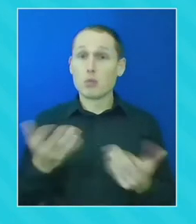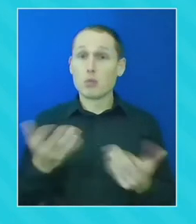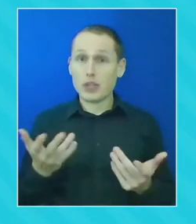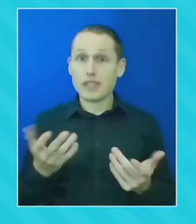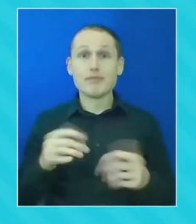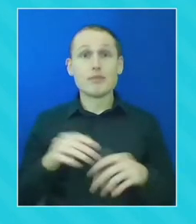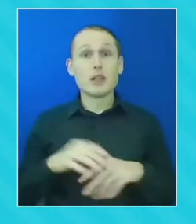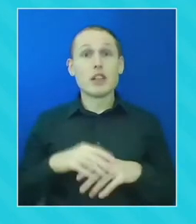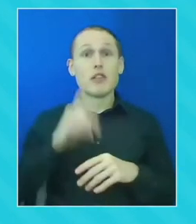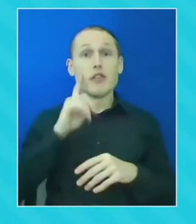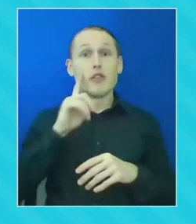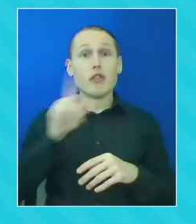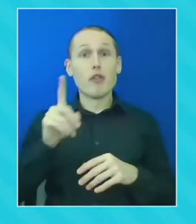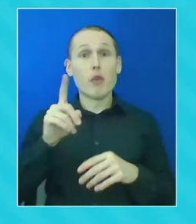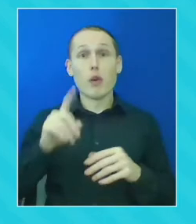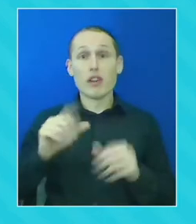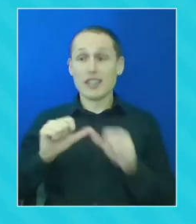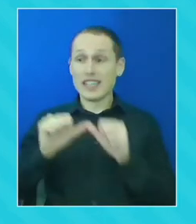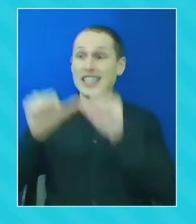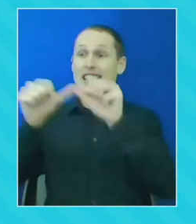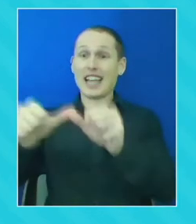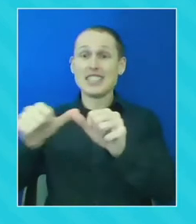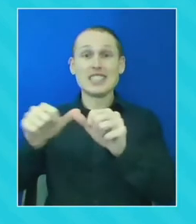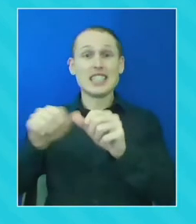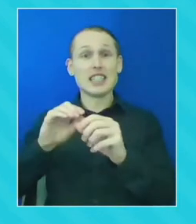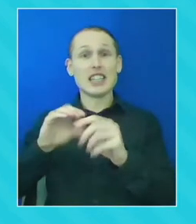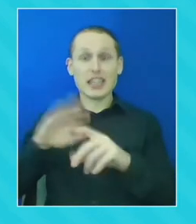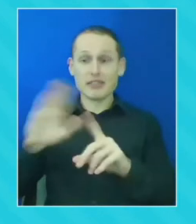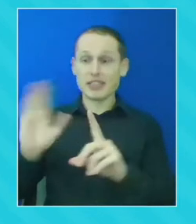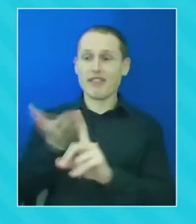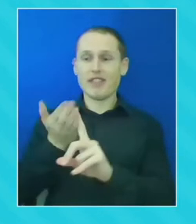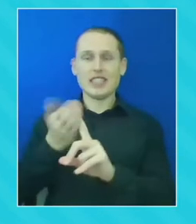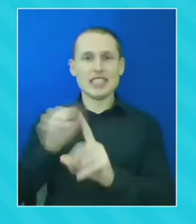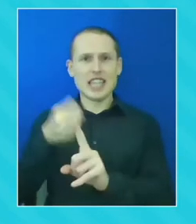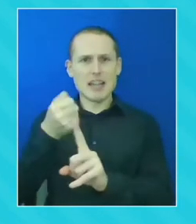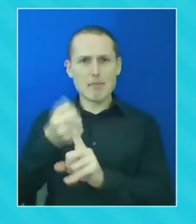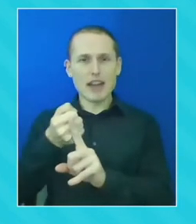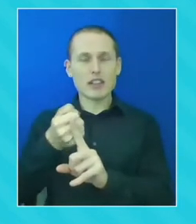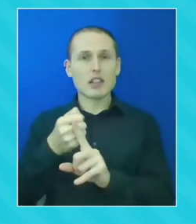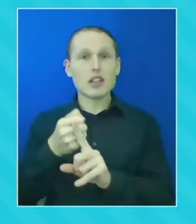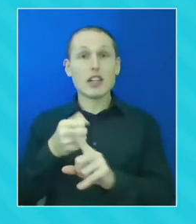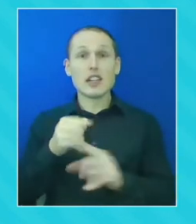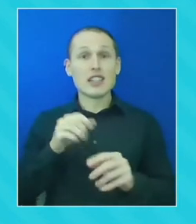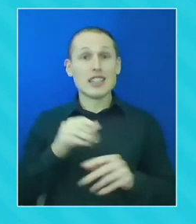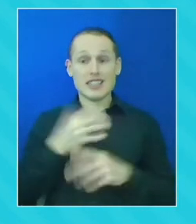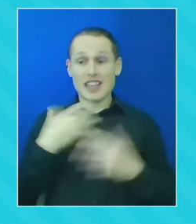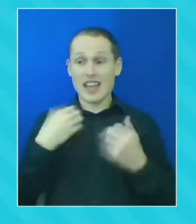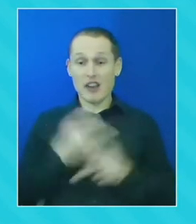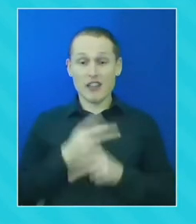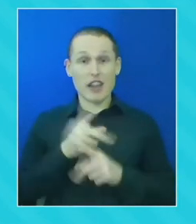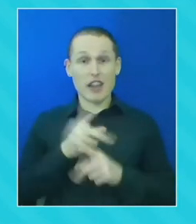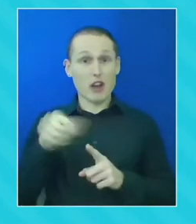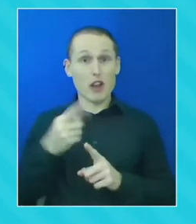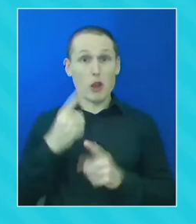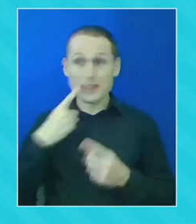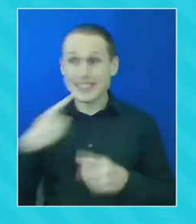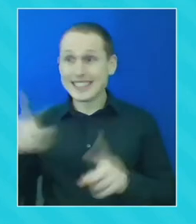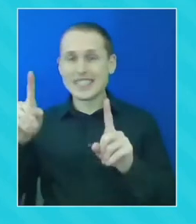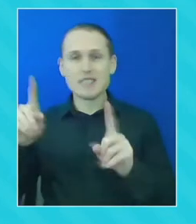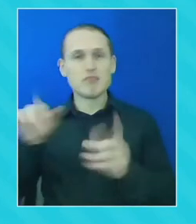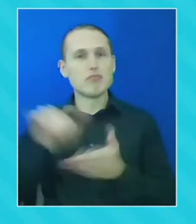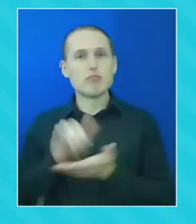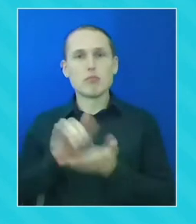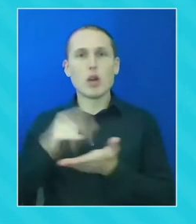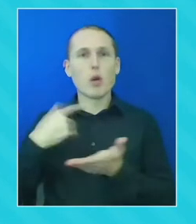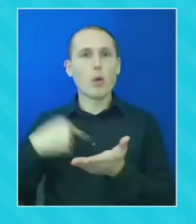to have a lasting and persuasive impact, there is no way that healthcare can do this by itself. We need a multidisciplinary,